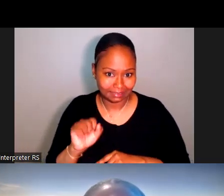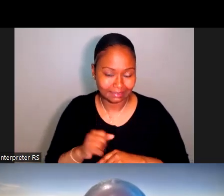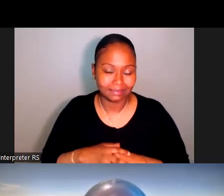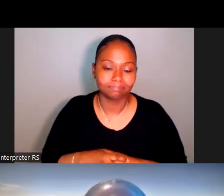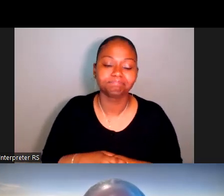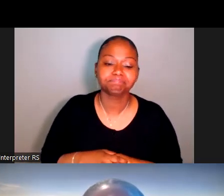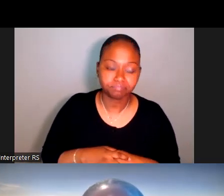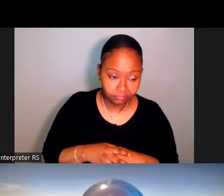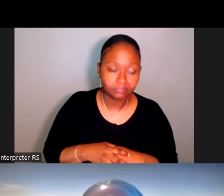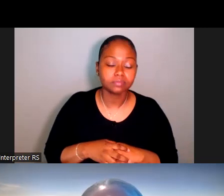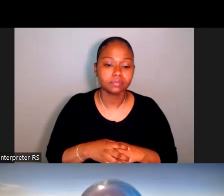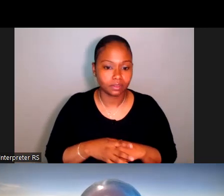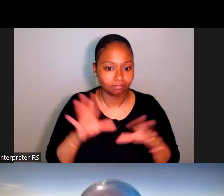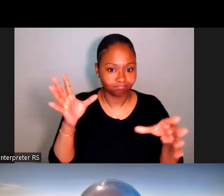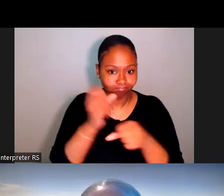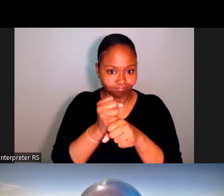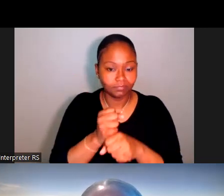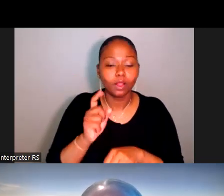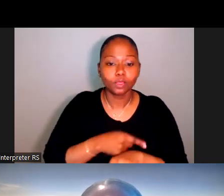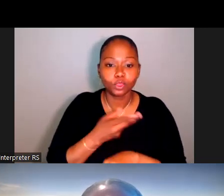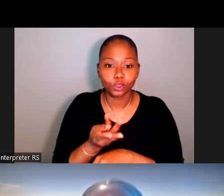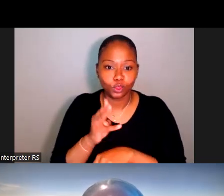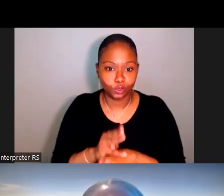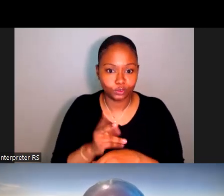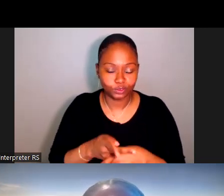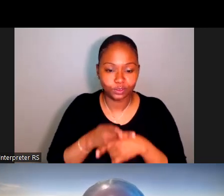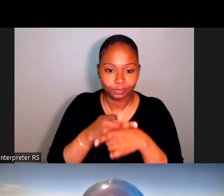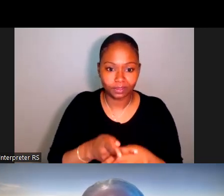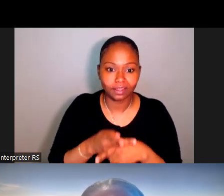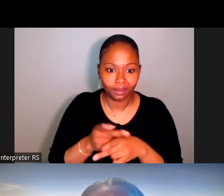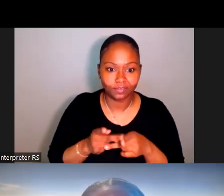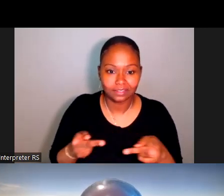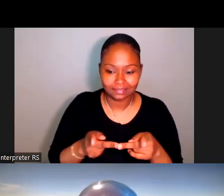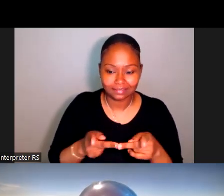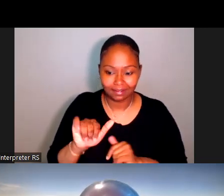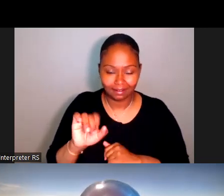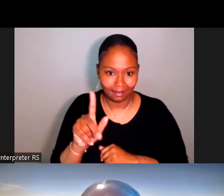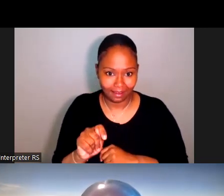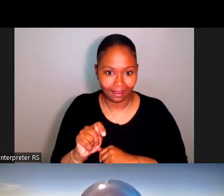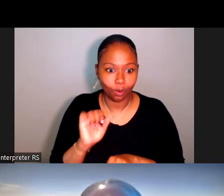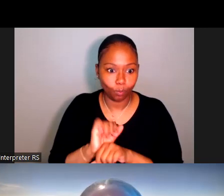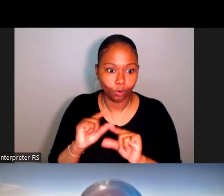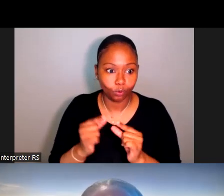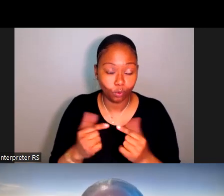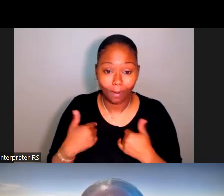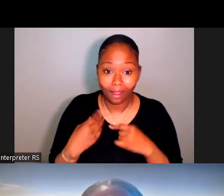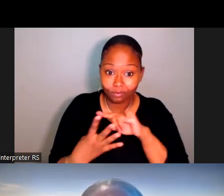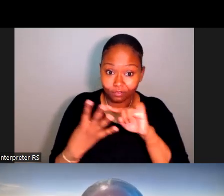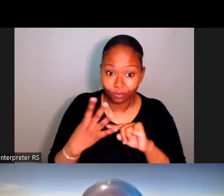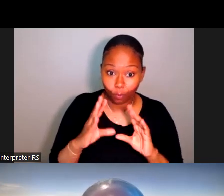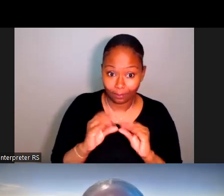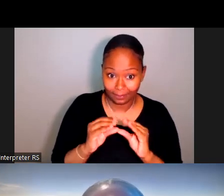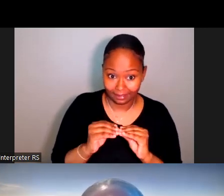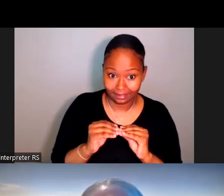To recap, the long-term care facility access work group will engage in a total of 4 meetings, and they will build on each